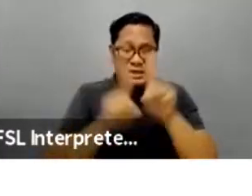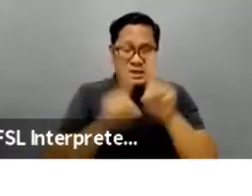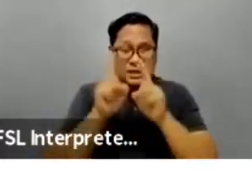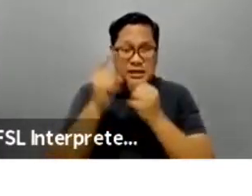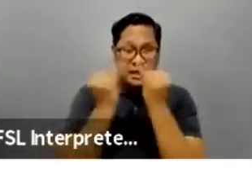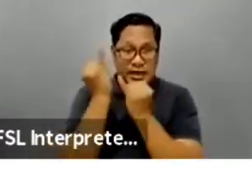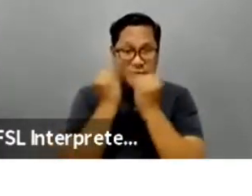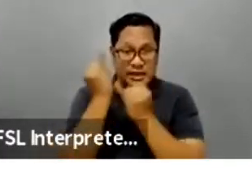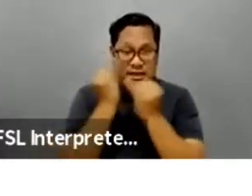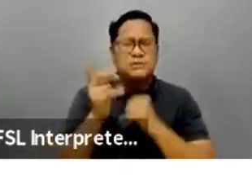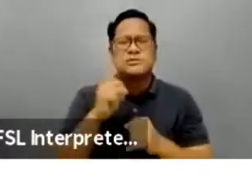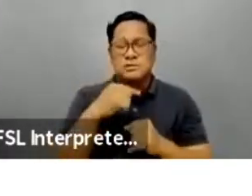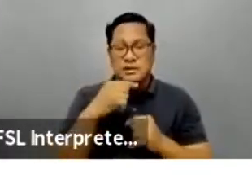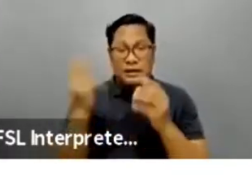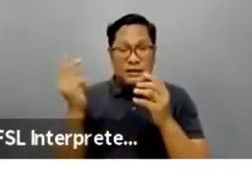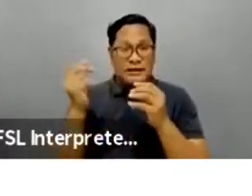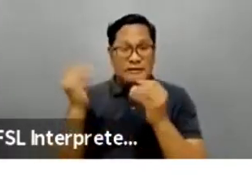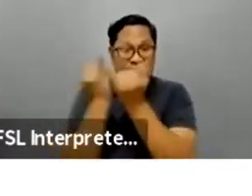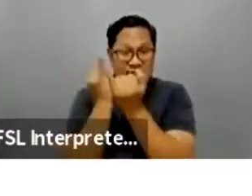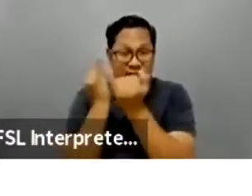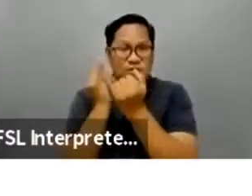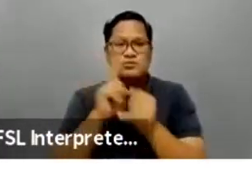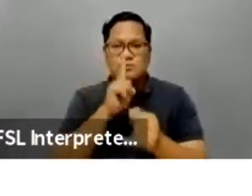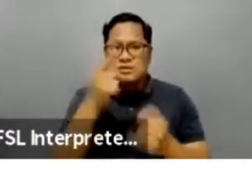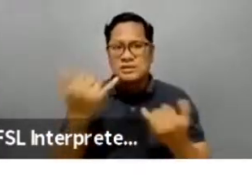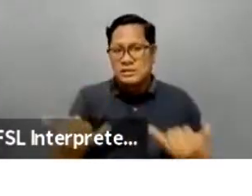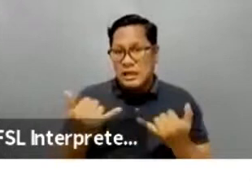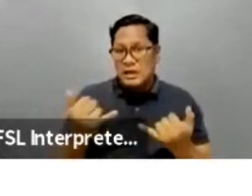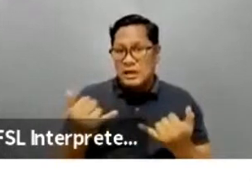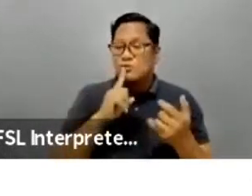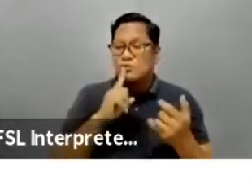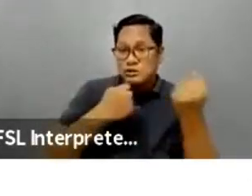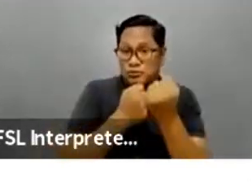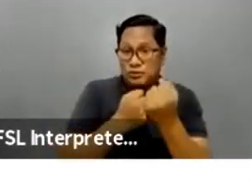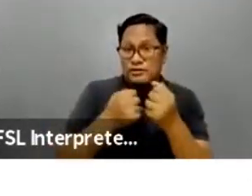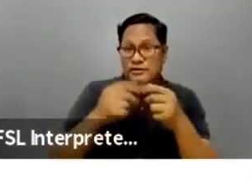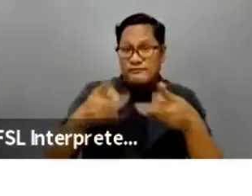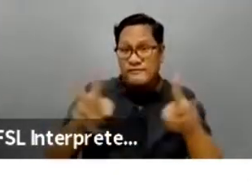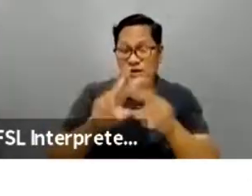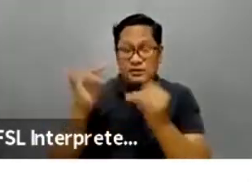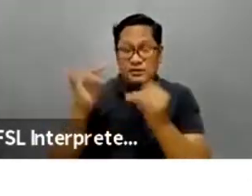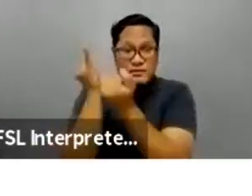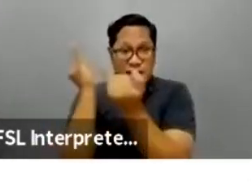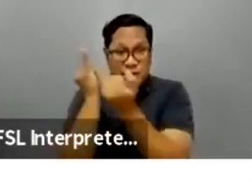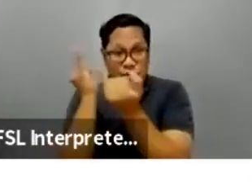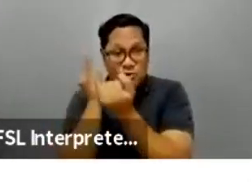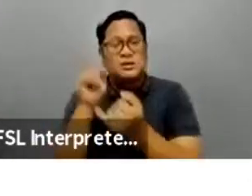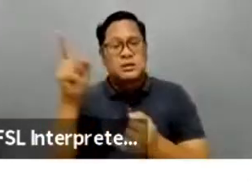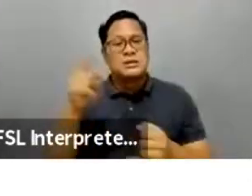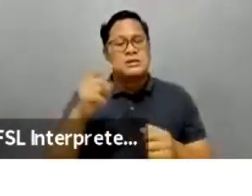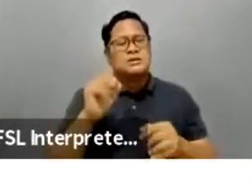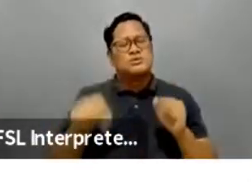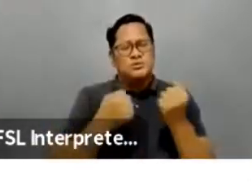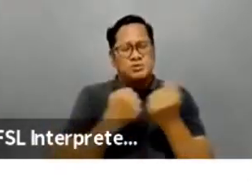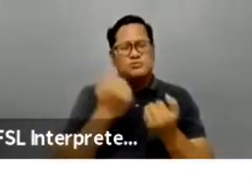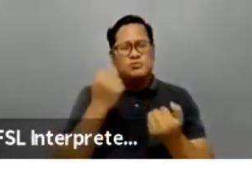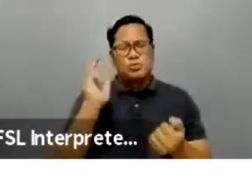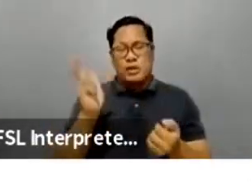So ngayon pa lang, ang support value ng PhilHealth in a private hospital may be